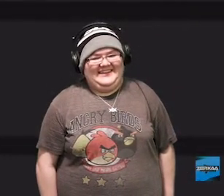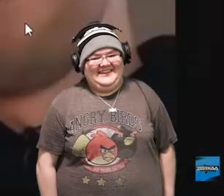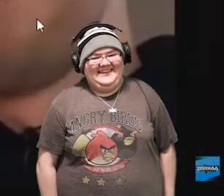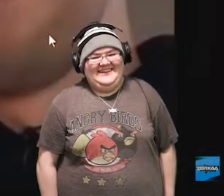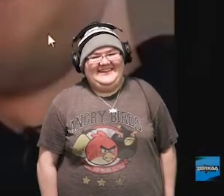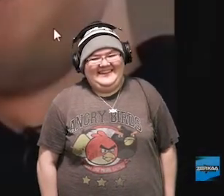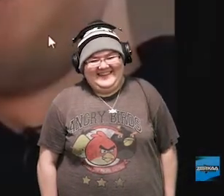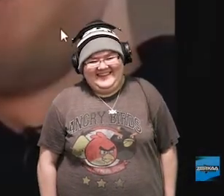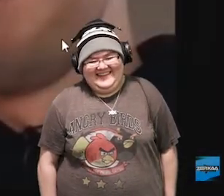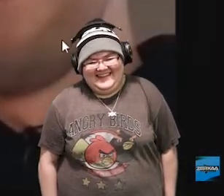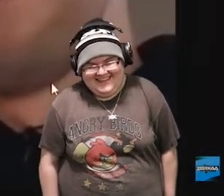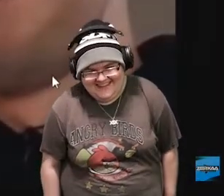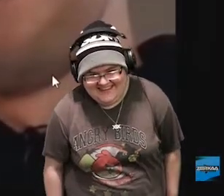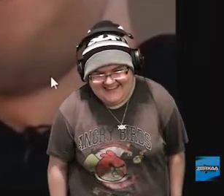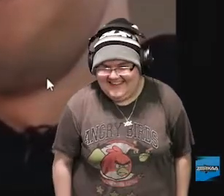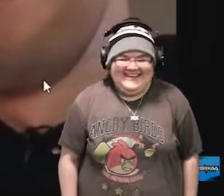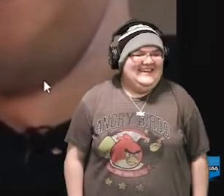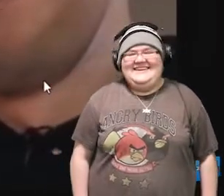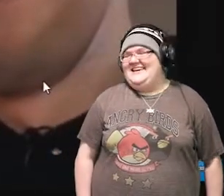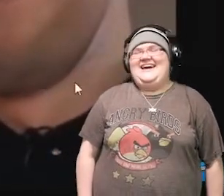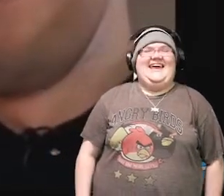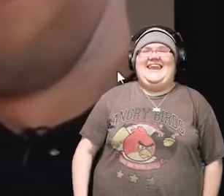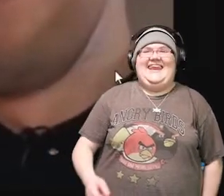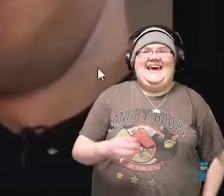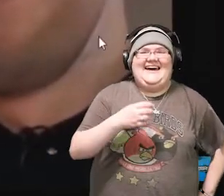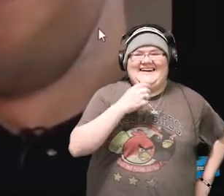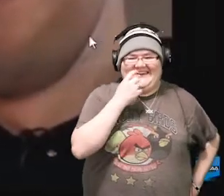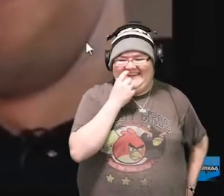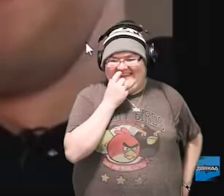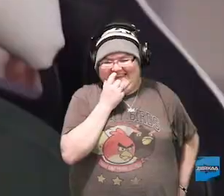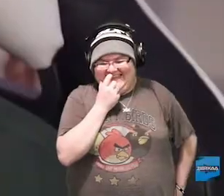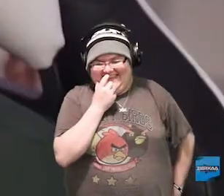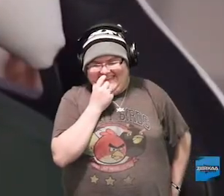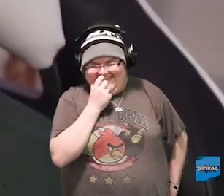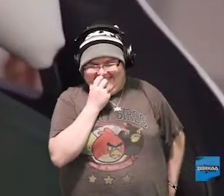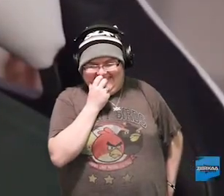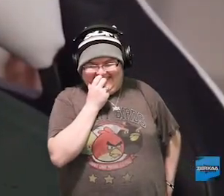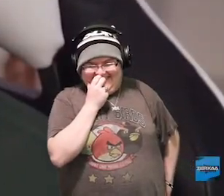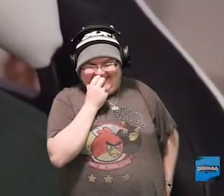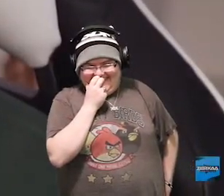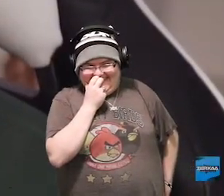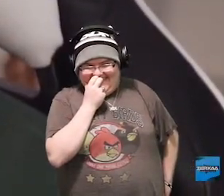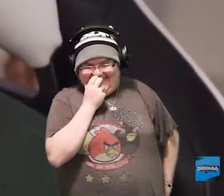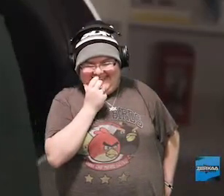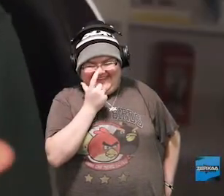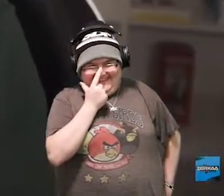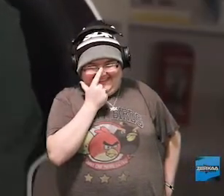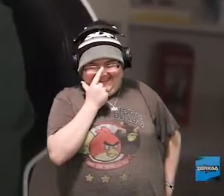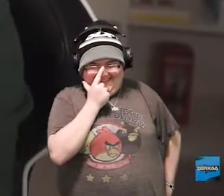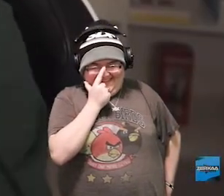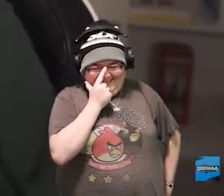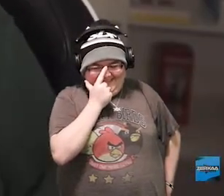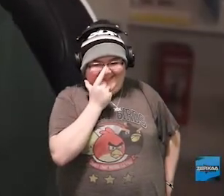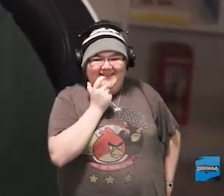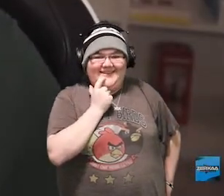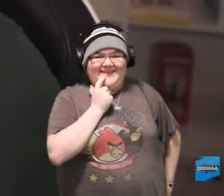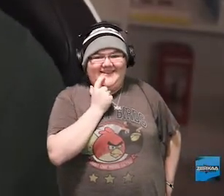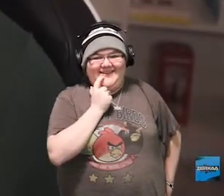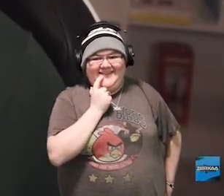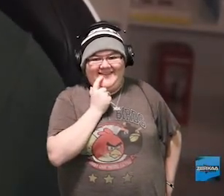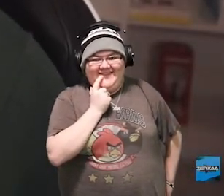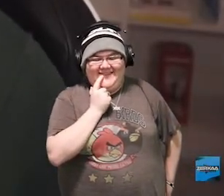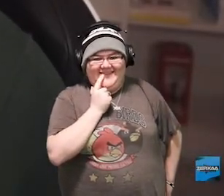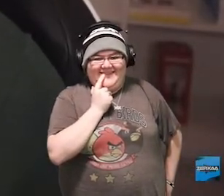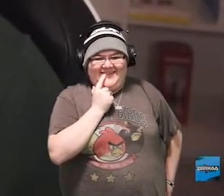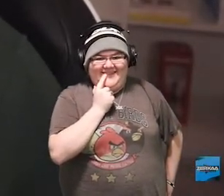like a criminal. But yeah, my jawline isn't that far down. I've not got some huge chin. So it depends on how I have this size chin. You know what? Thank you for the thumbnail and